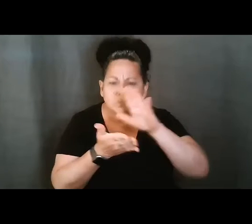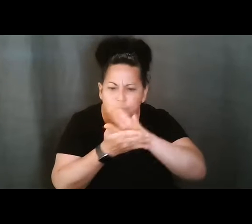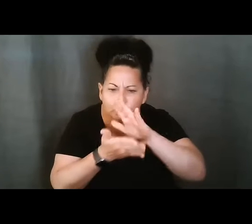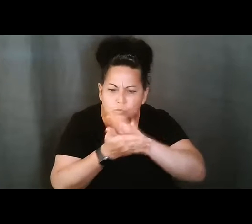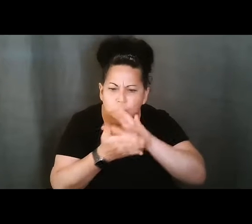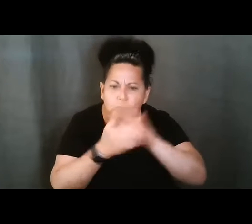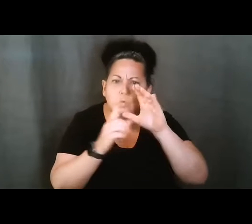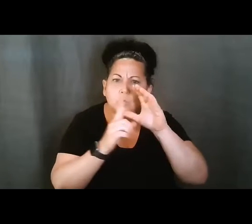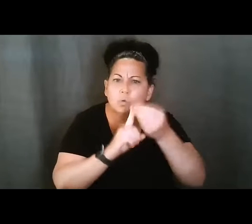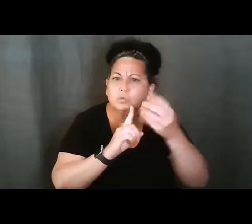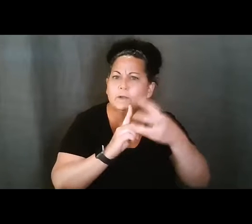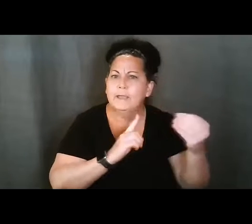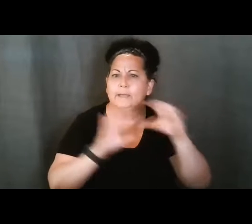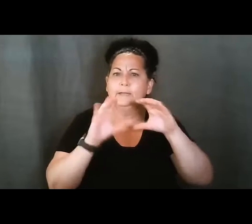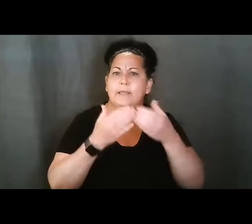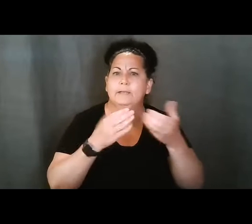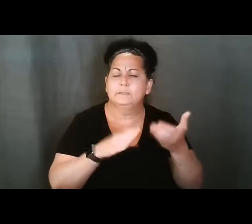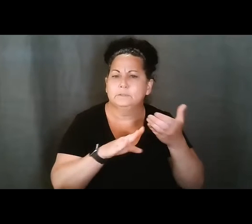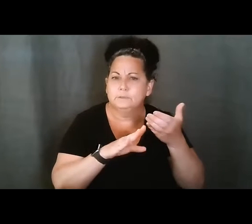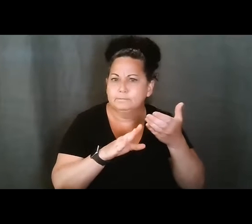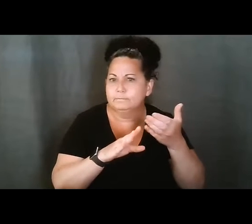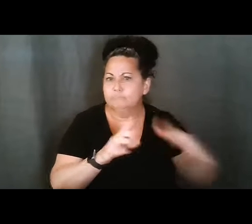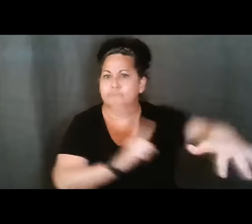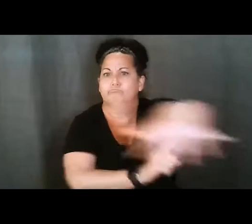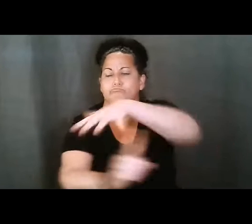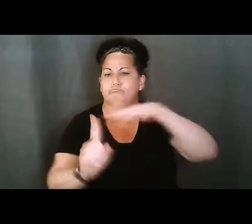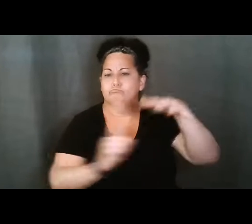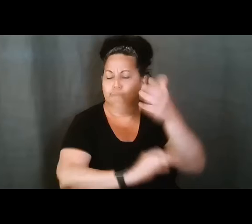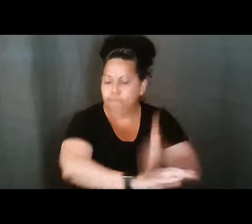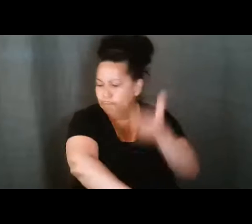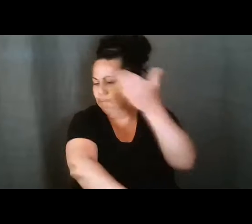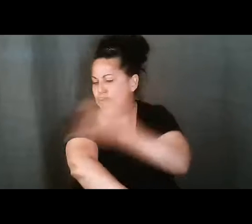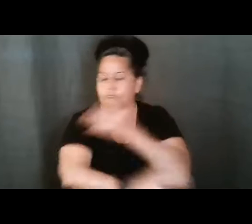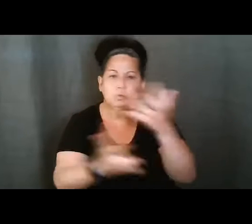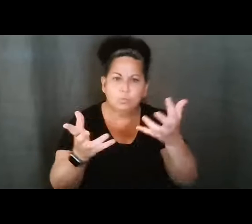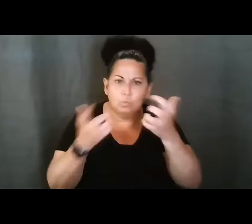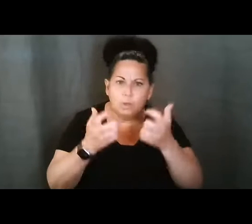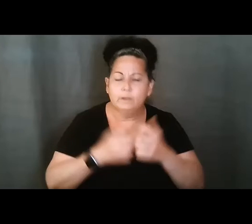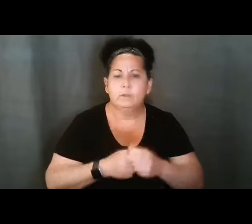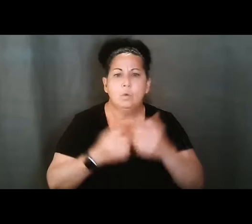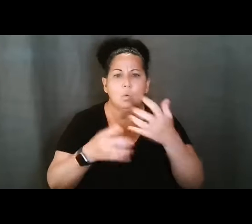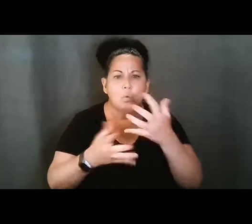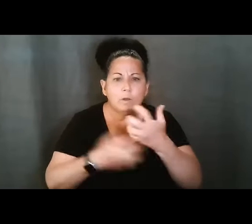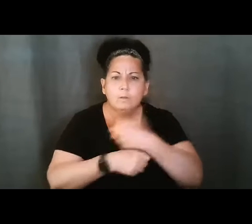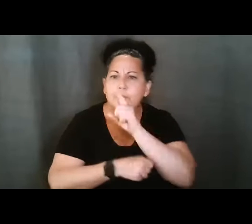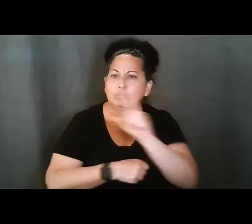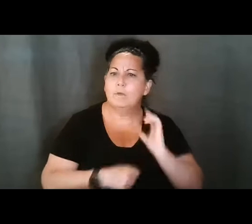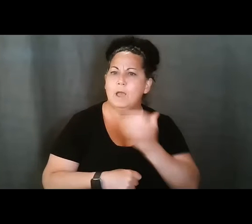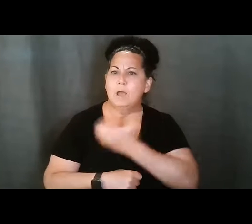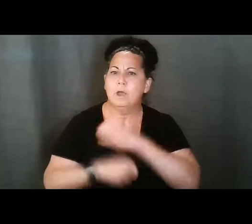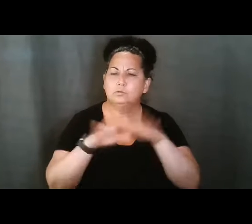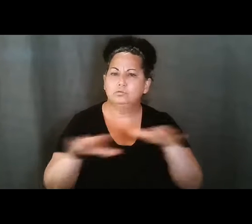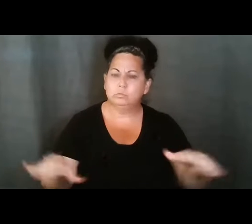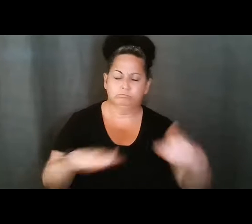by utilizing restorative practices and social emotional learning. We want to hold our children accountable without giving them the